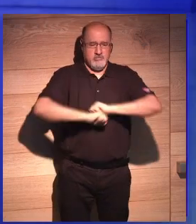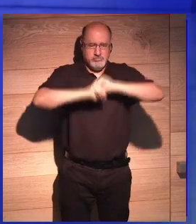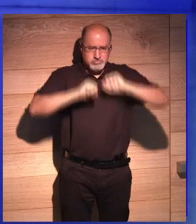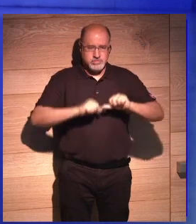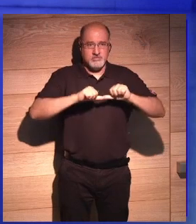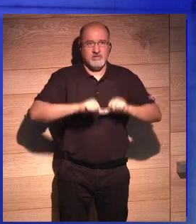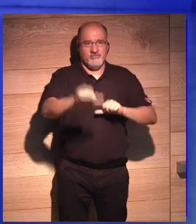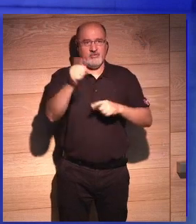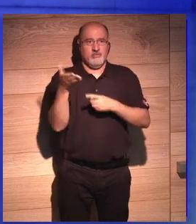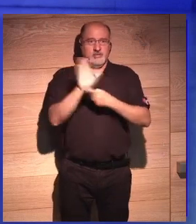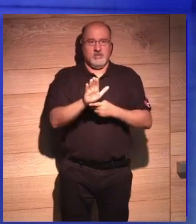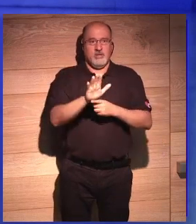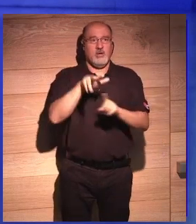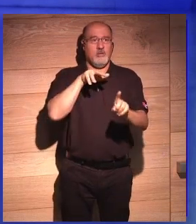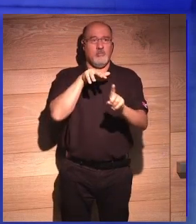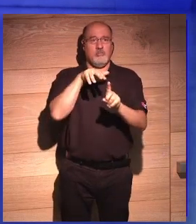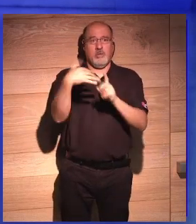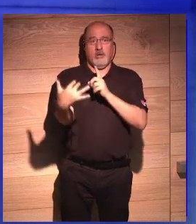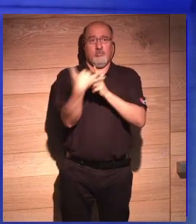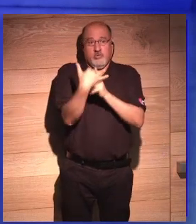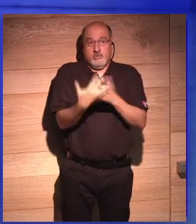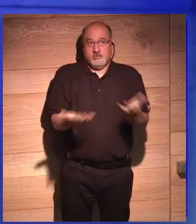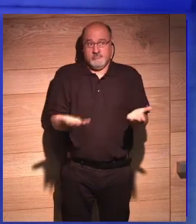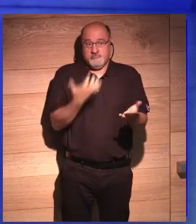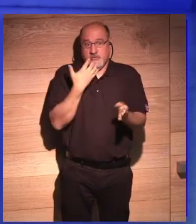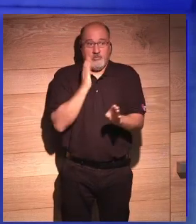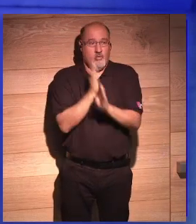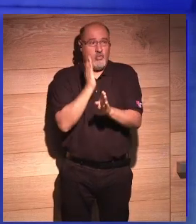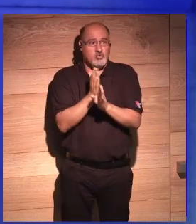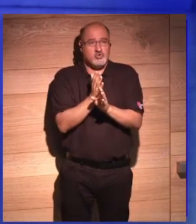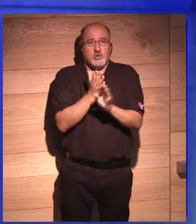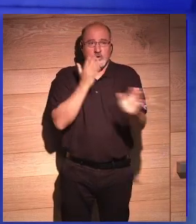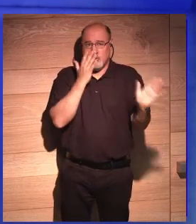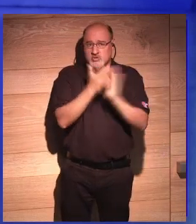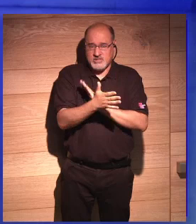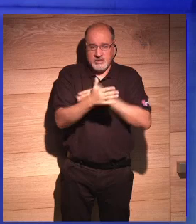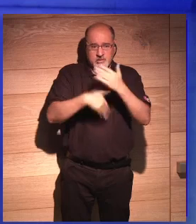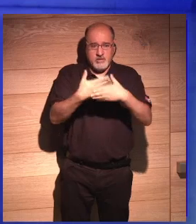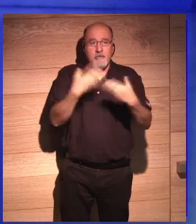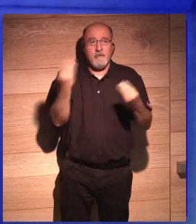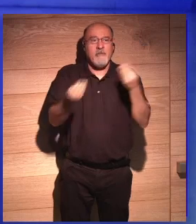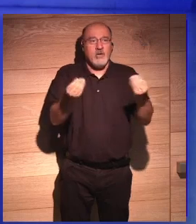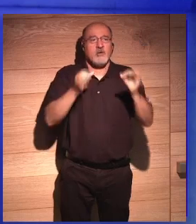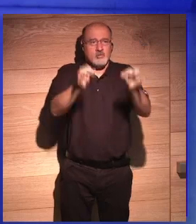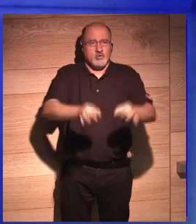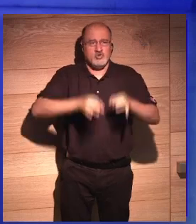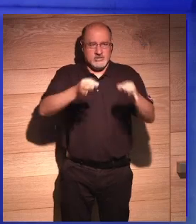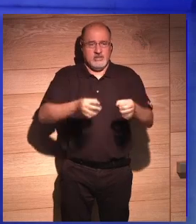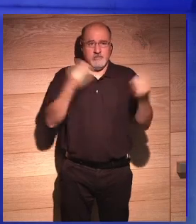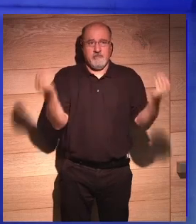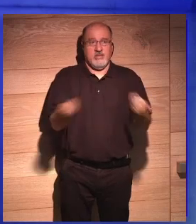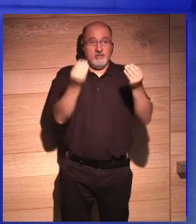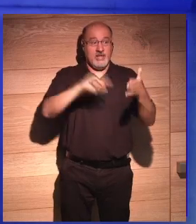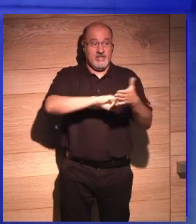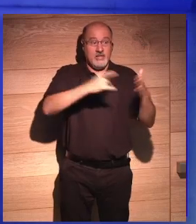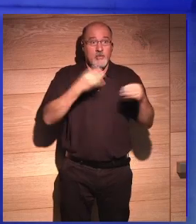for constant use. And of course, as the technology improves, this is now